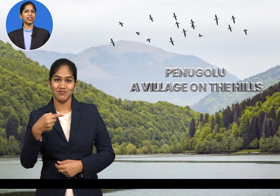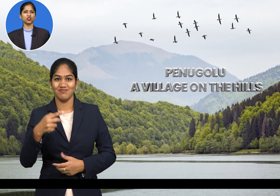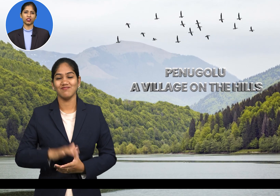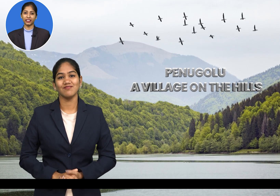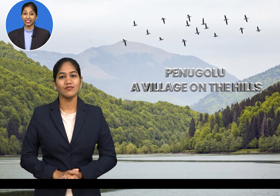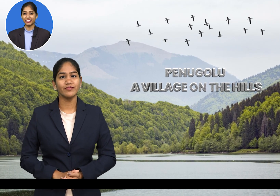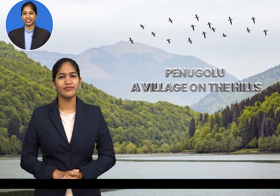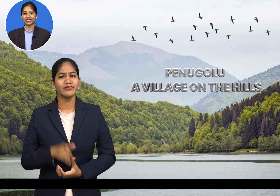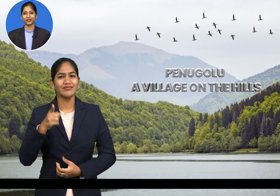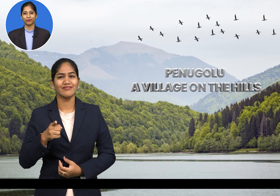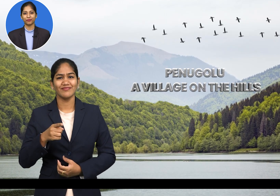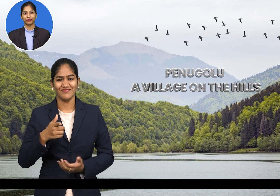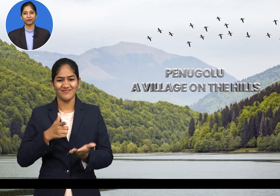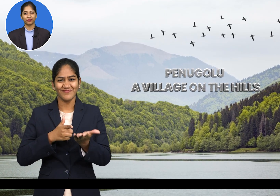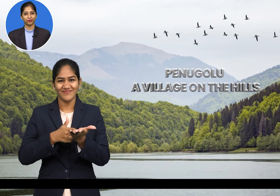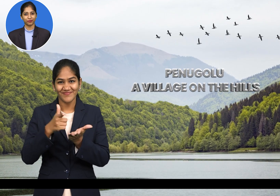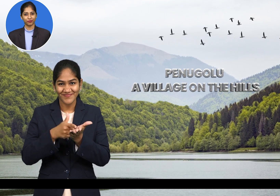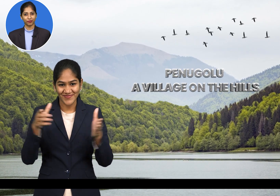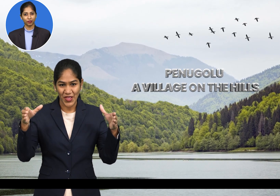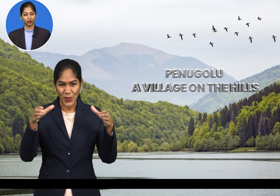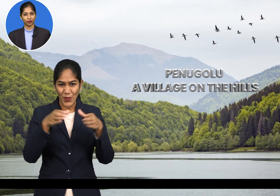a village on the hills.